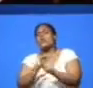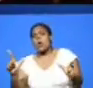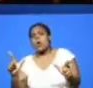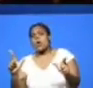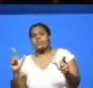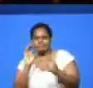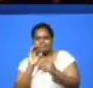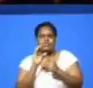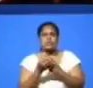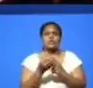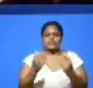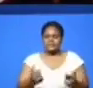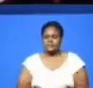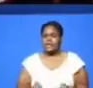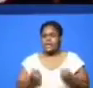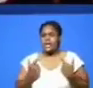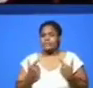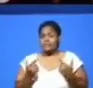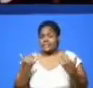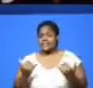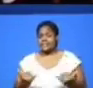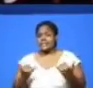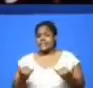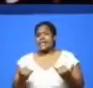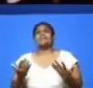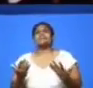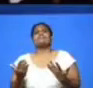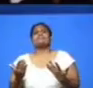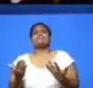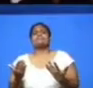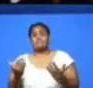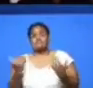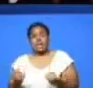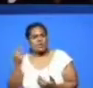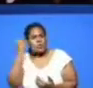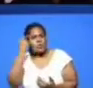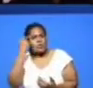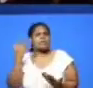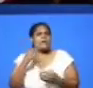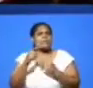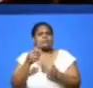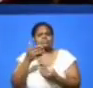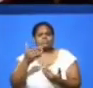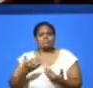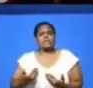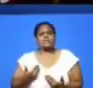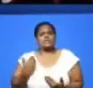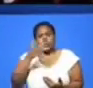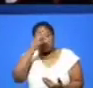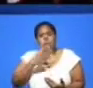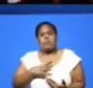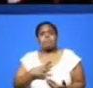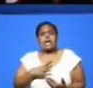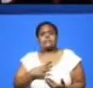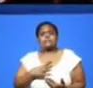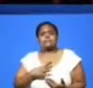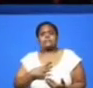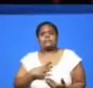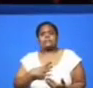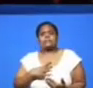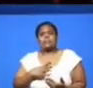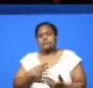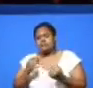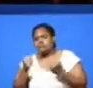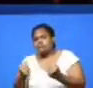you face. I think right now of a young man who listened to the word on Friday night, drove